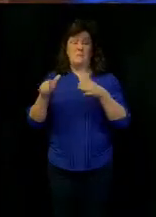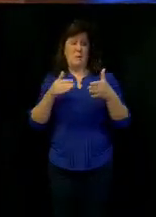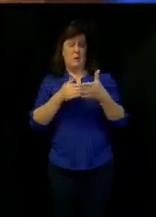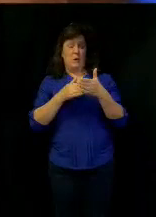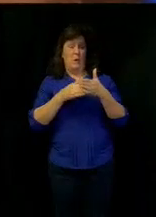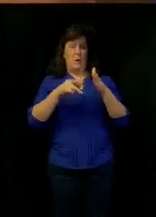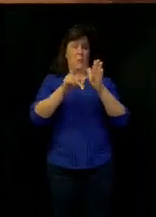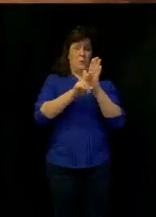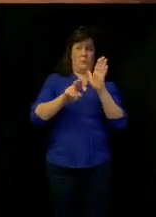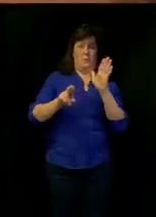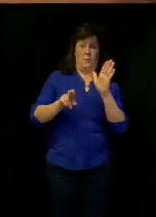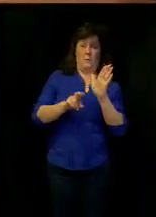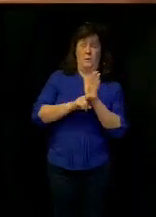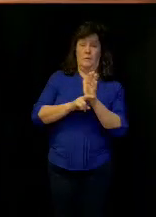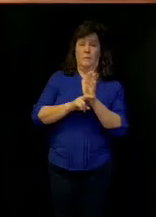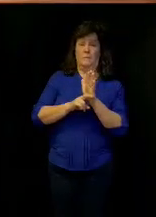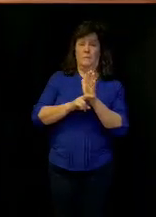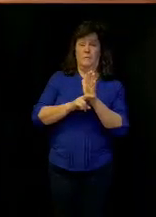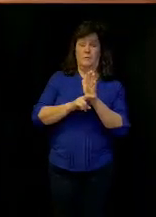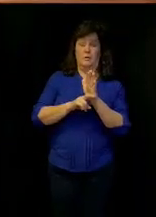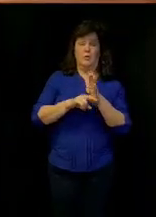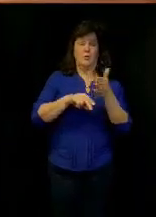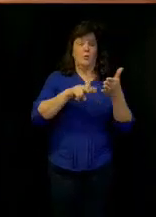Jewish synagogues there was prescribed readings,